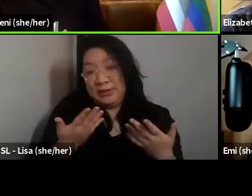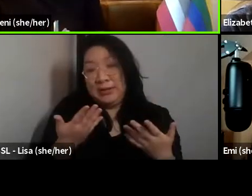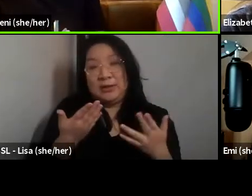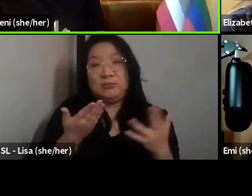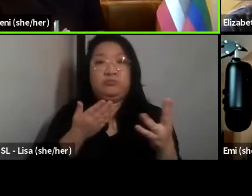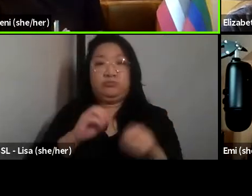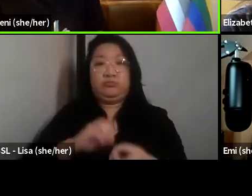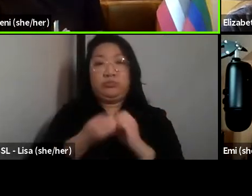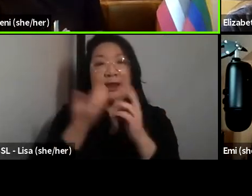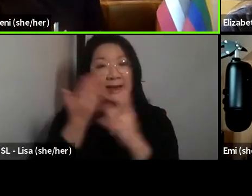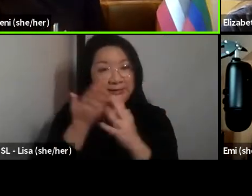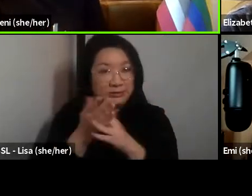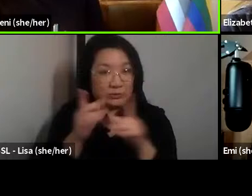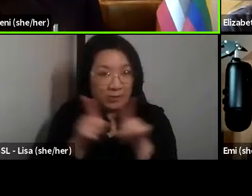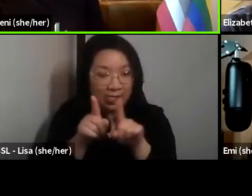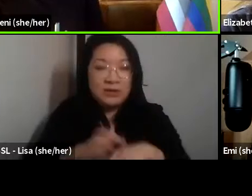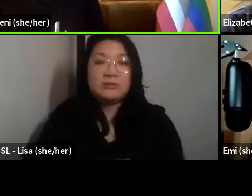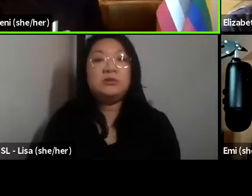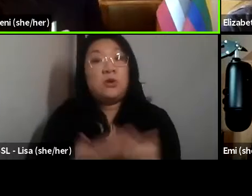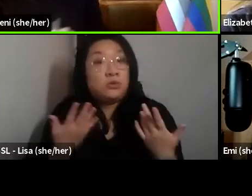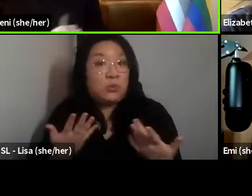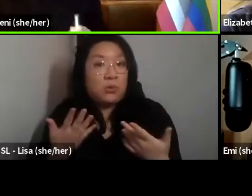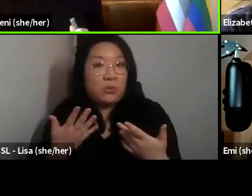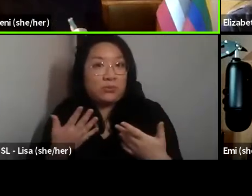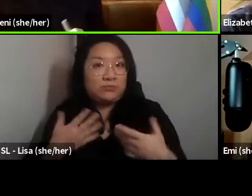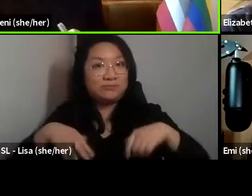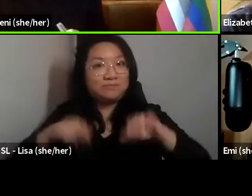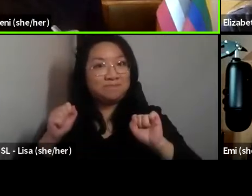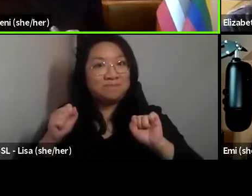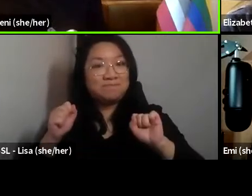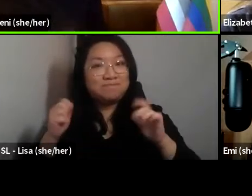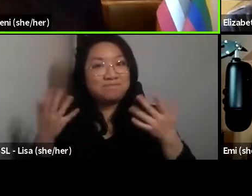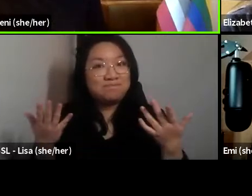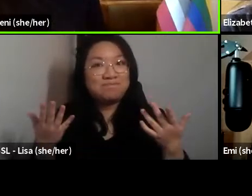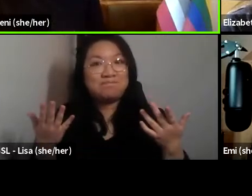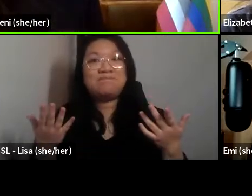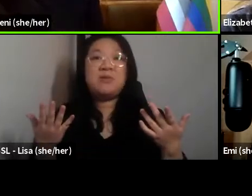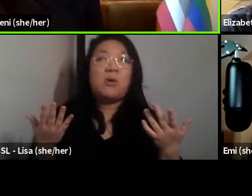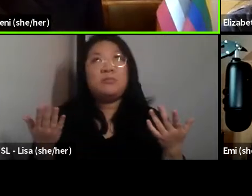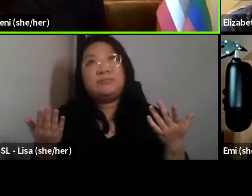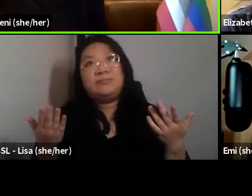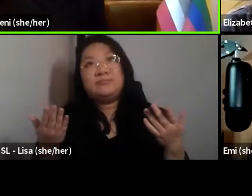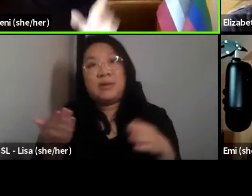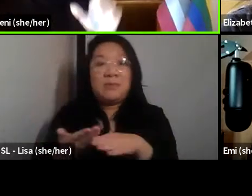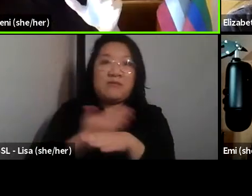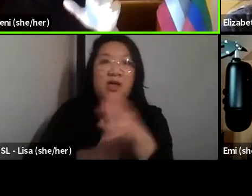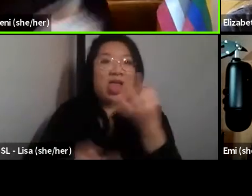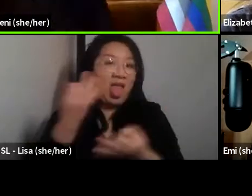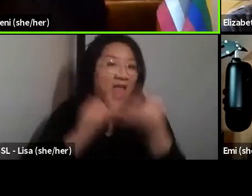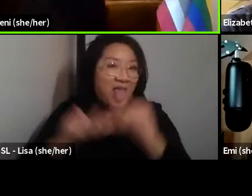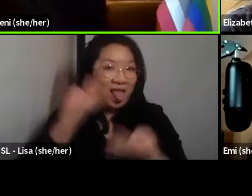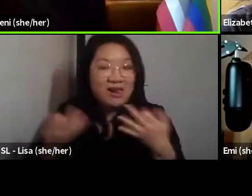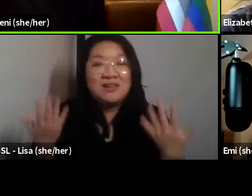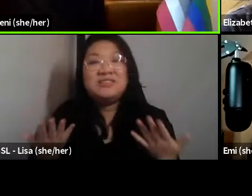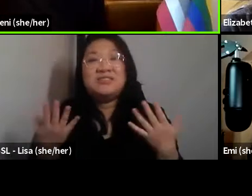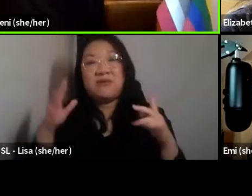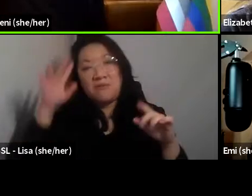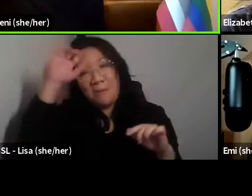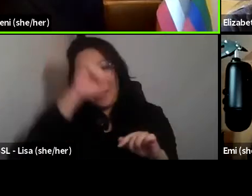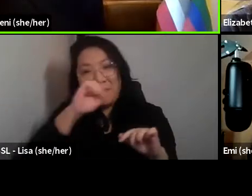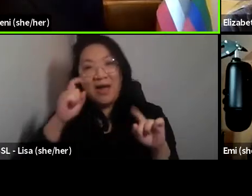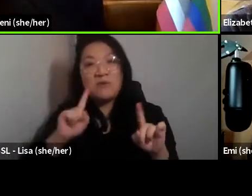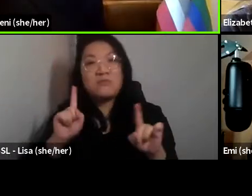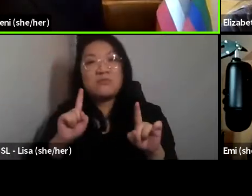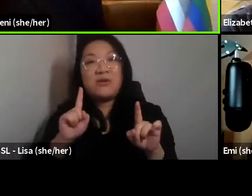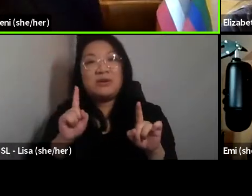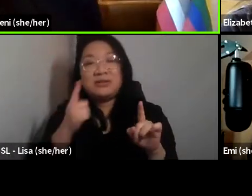possible. So to kick off the panel, before we really get into the questions, and do remember everybody that there's a